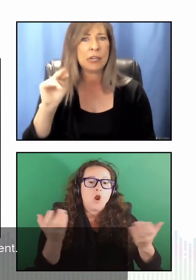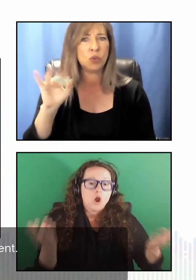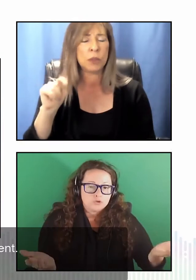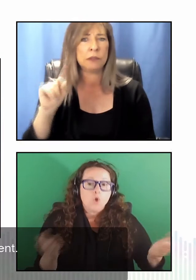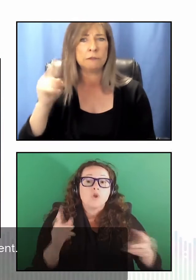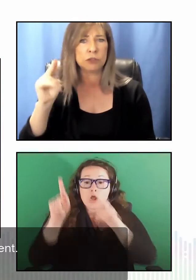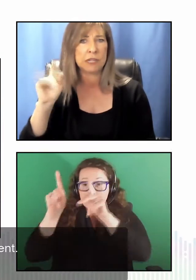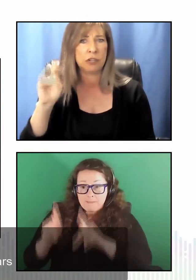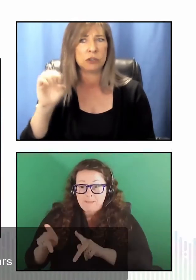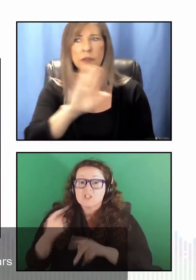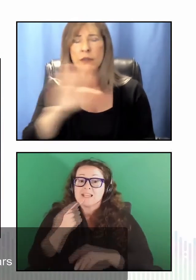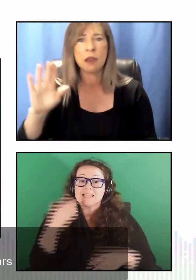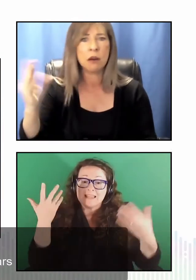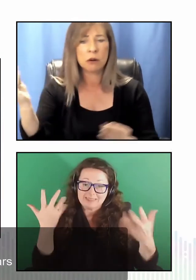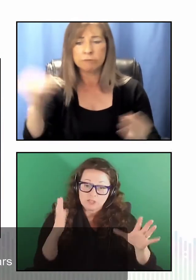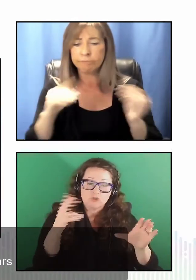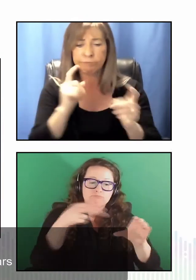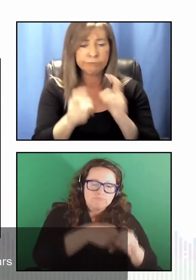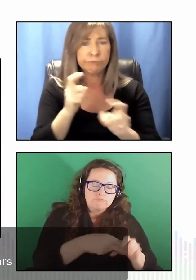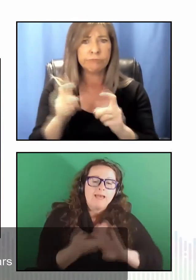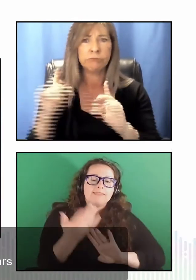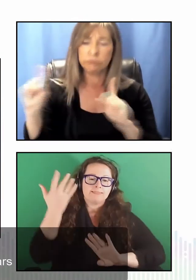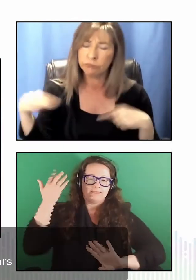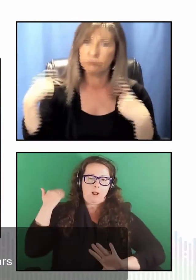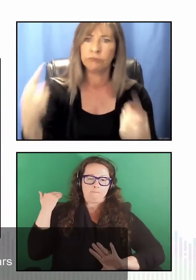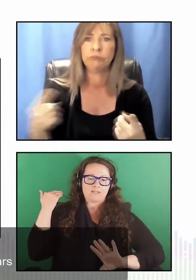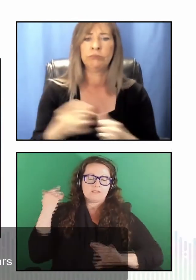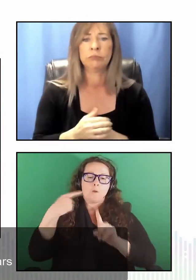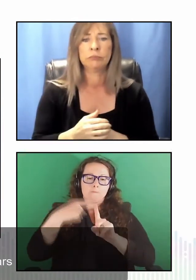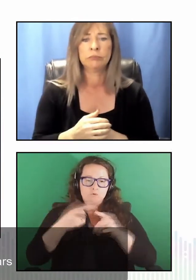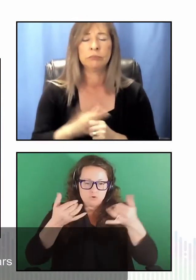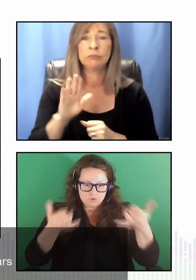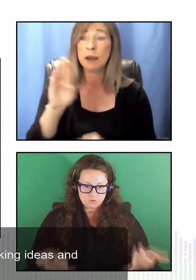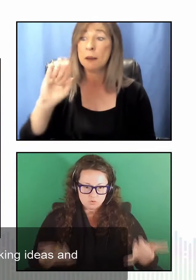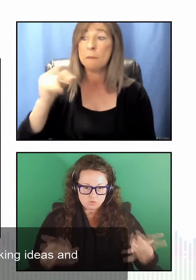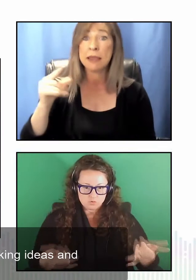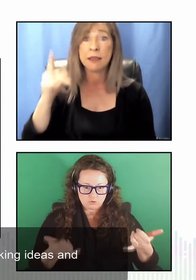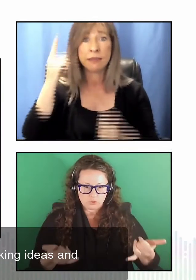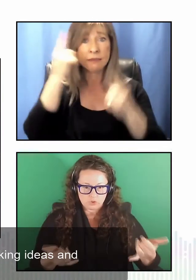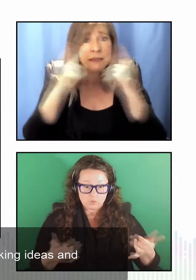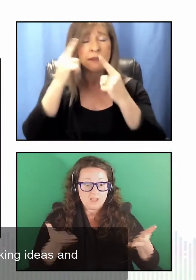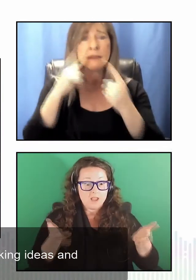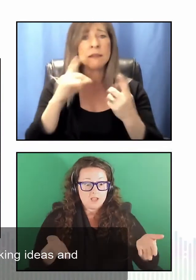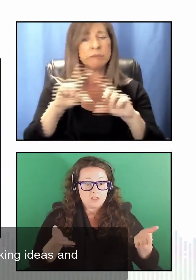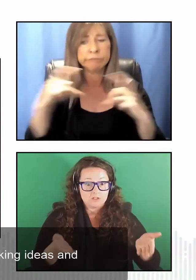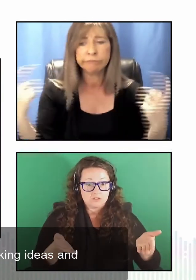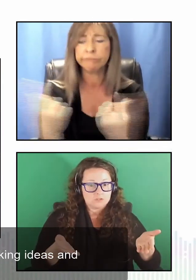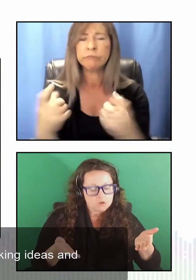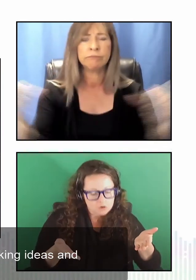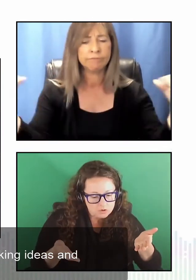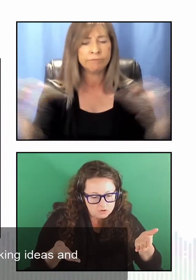The Big Thinking series is held throughout Congress. It brings together leading scholars and public figures who